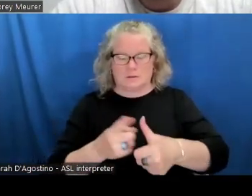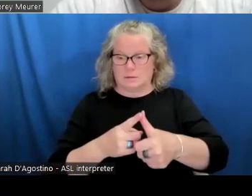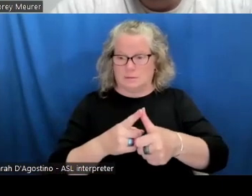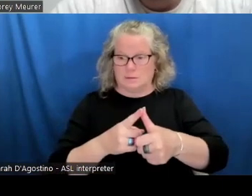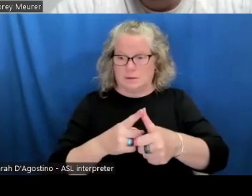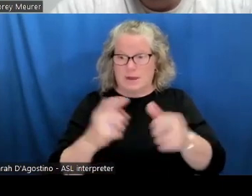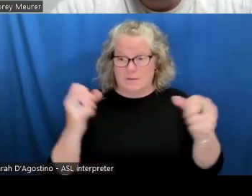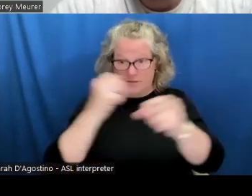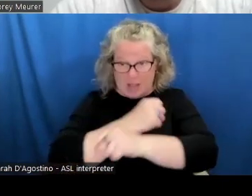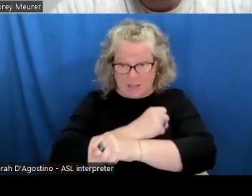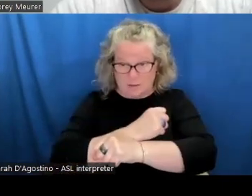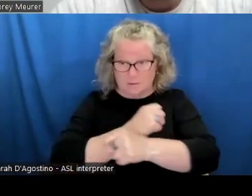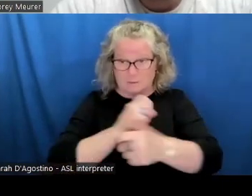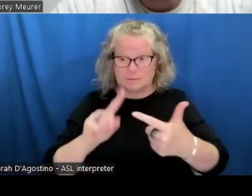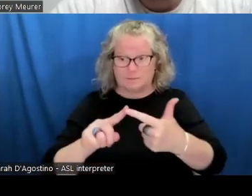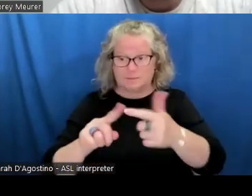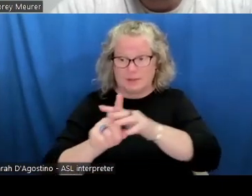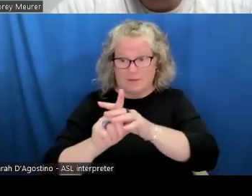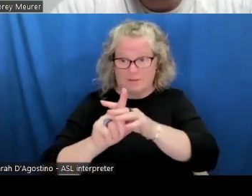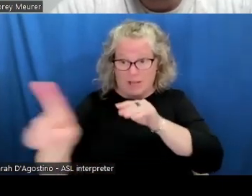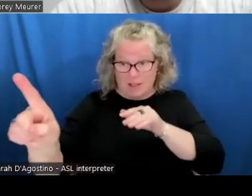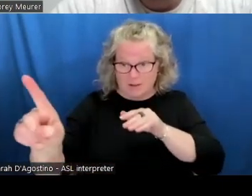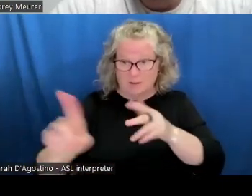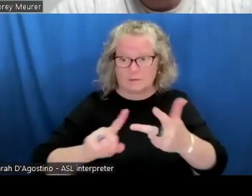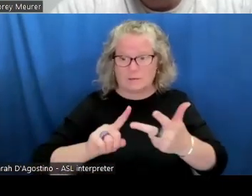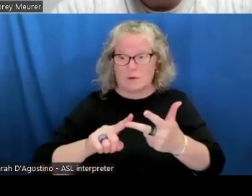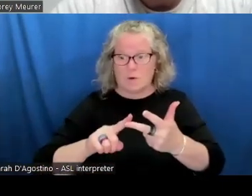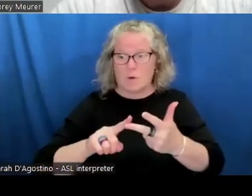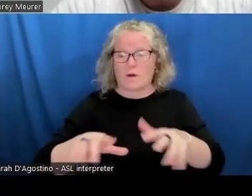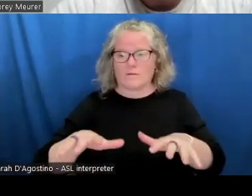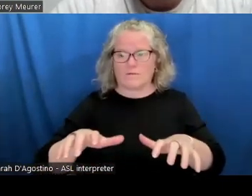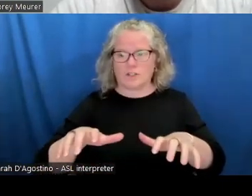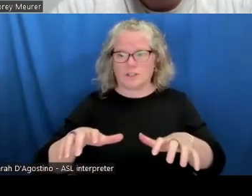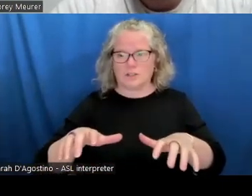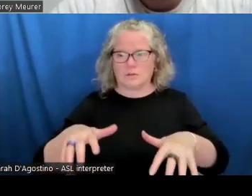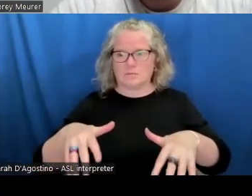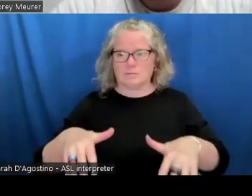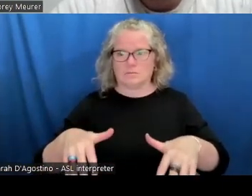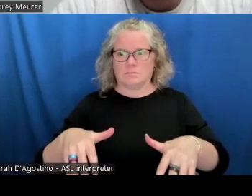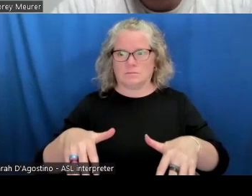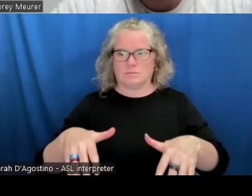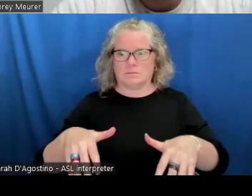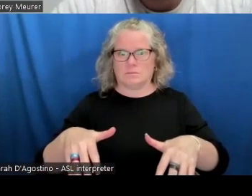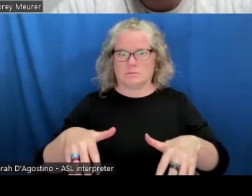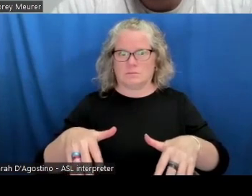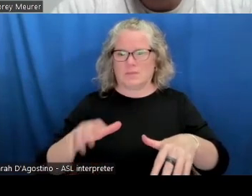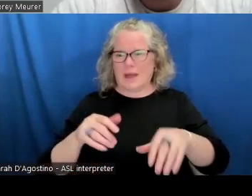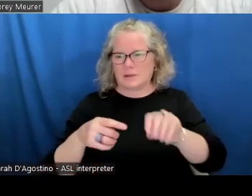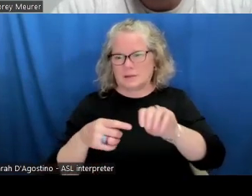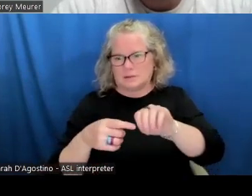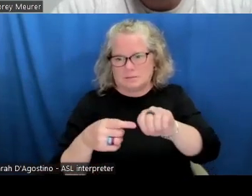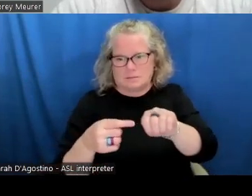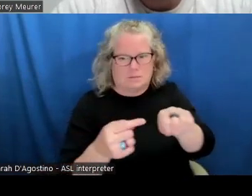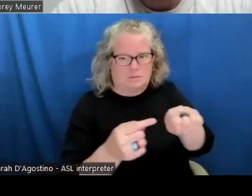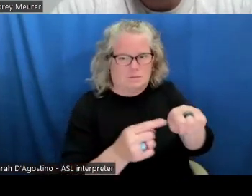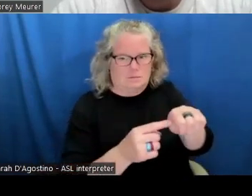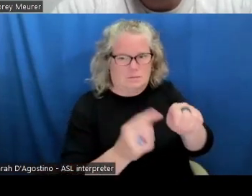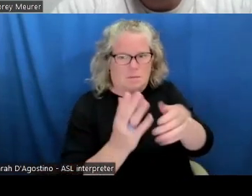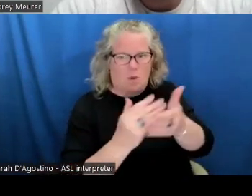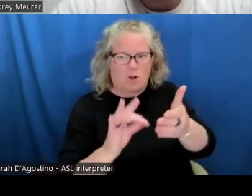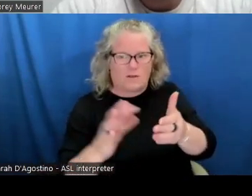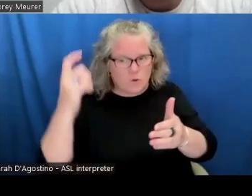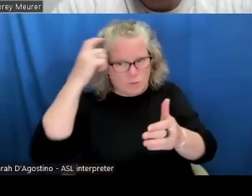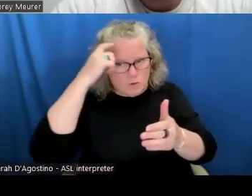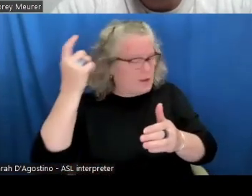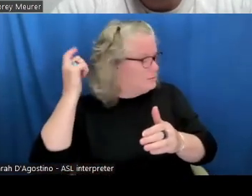the danger's gone. That's what this brain does, okay? This part of the brain. What's up here, the upstairs brain, its job, among